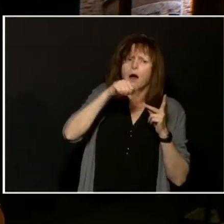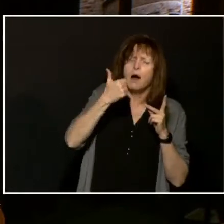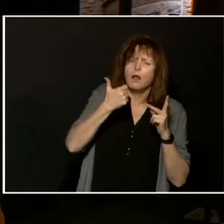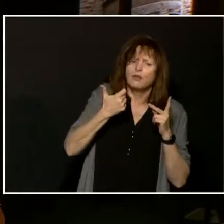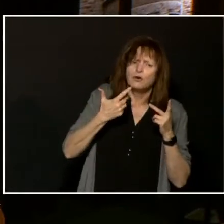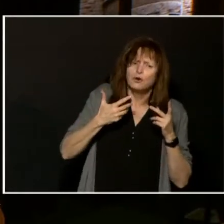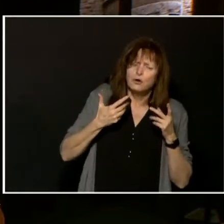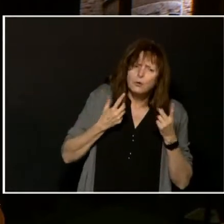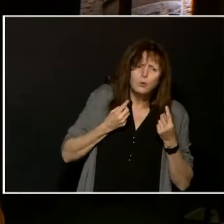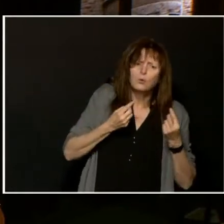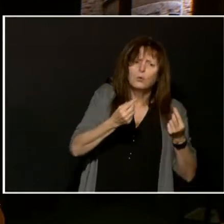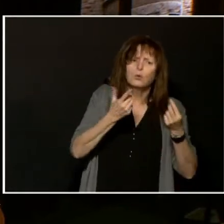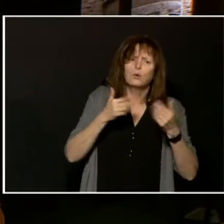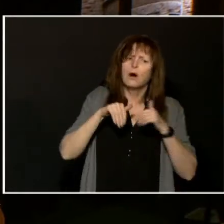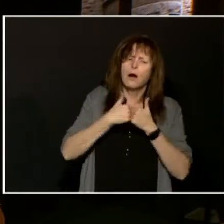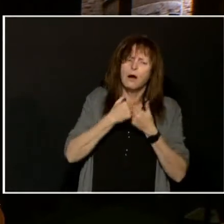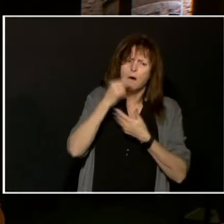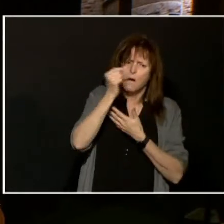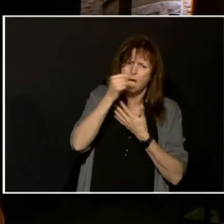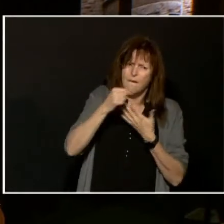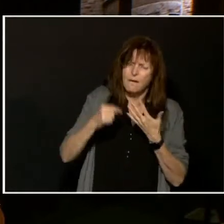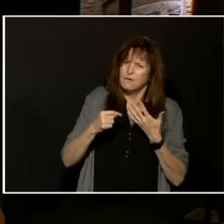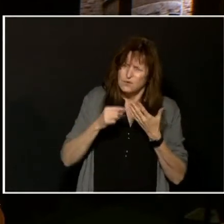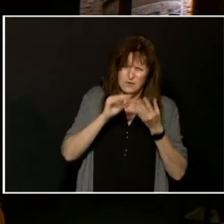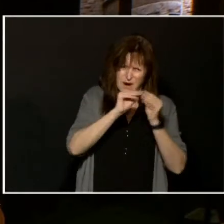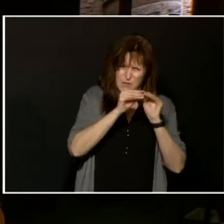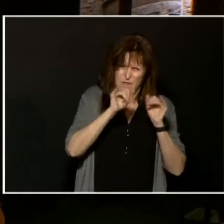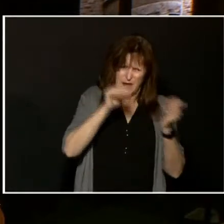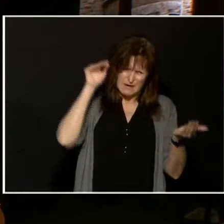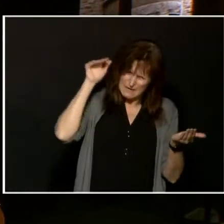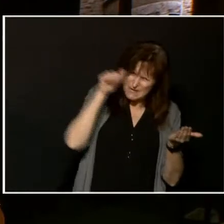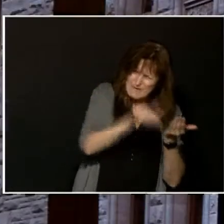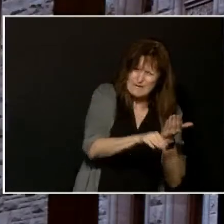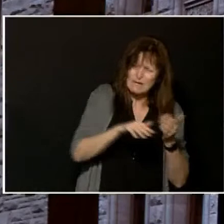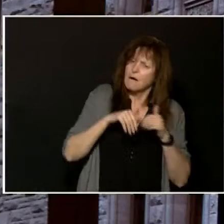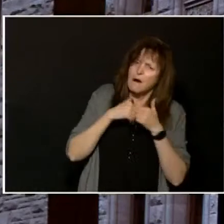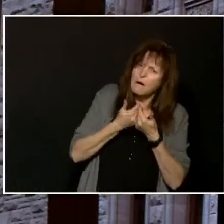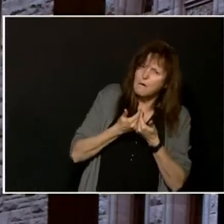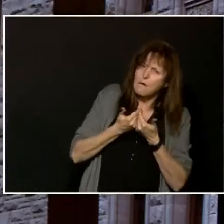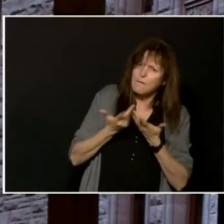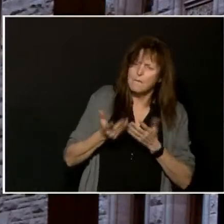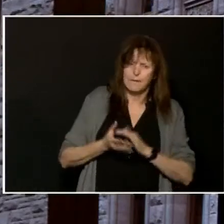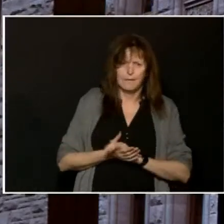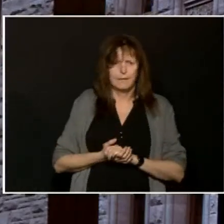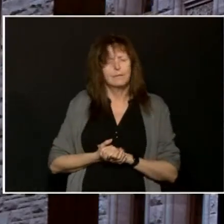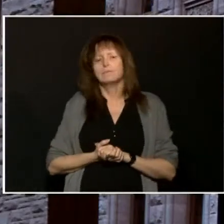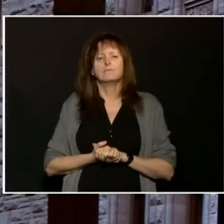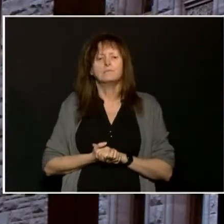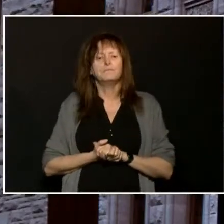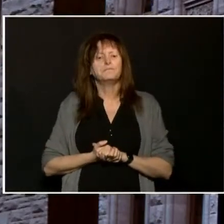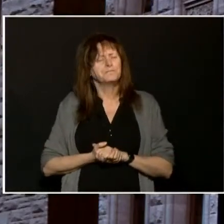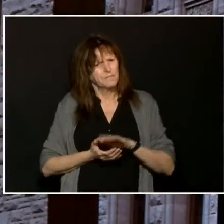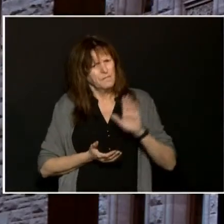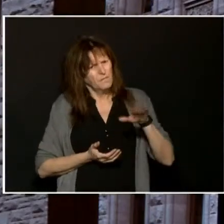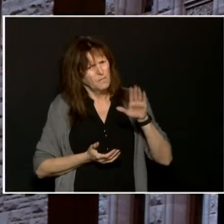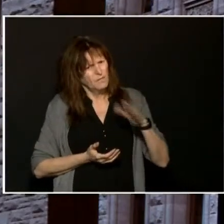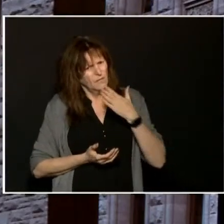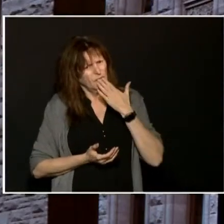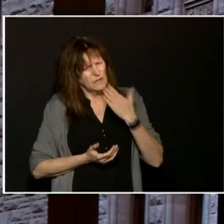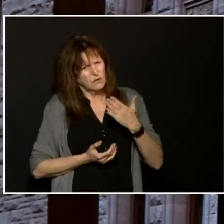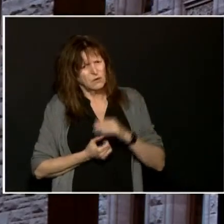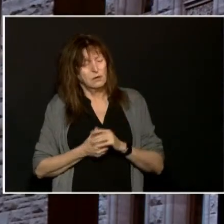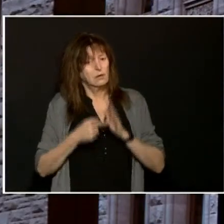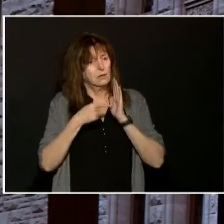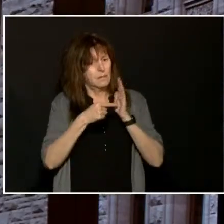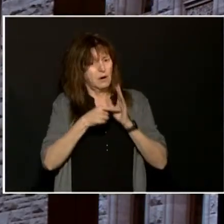to curb that spike that they're experiencing right now? Well, thank you for the example of the Sudbury and District